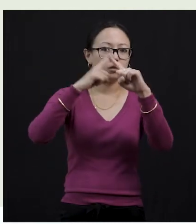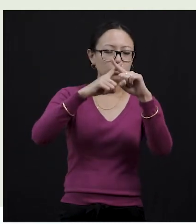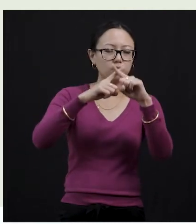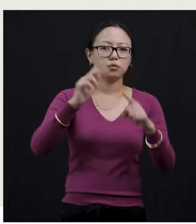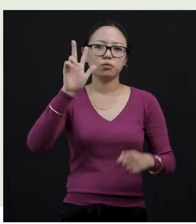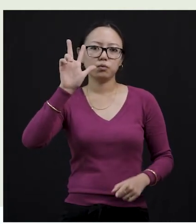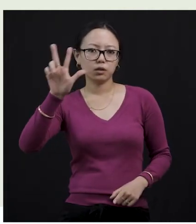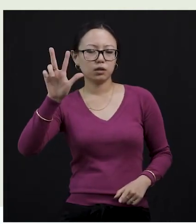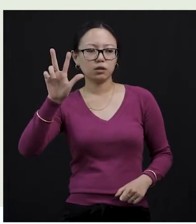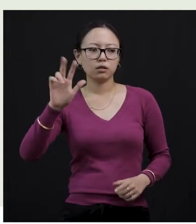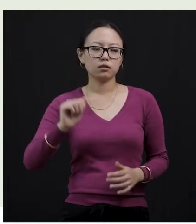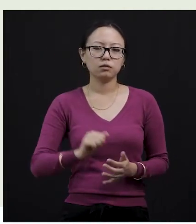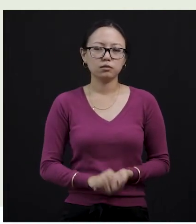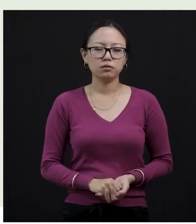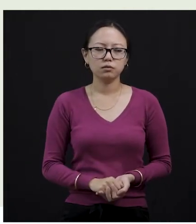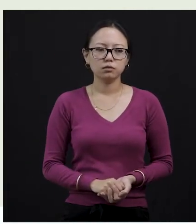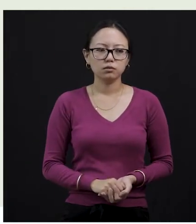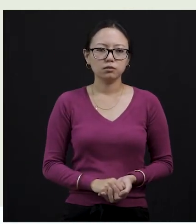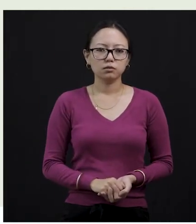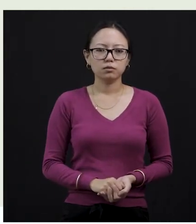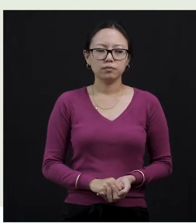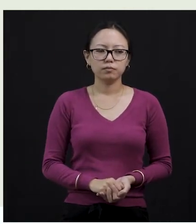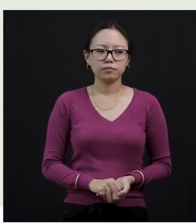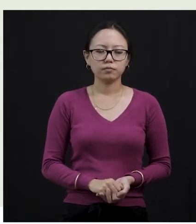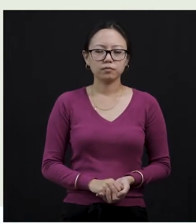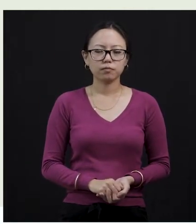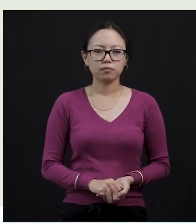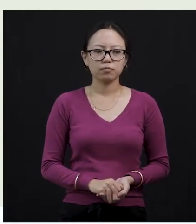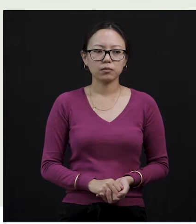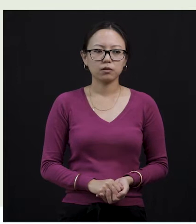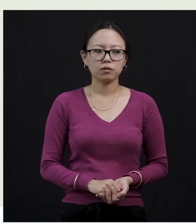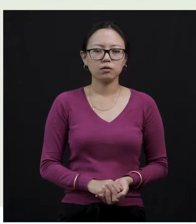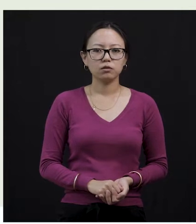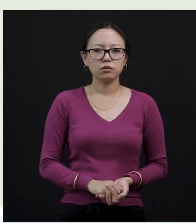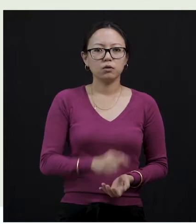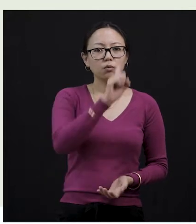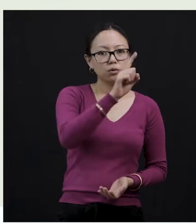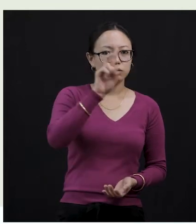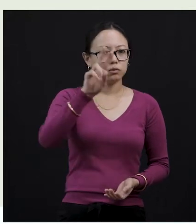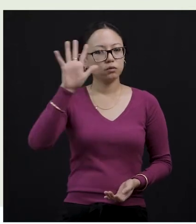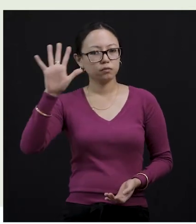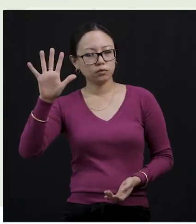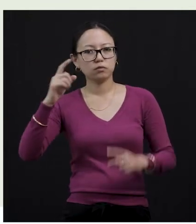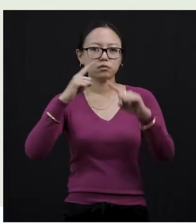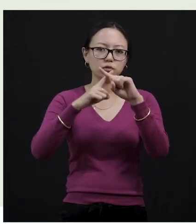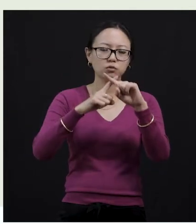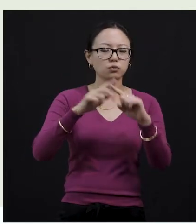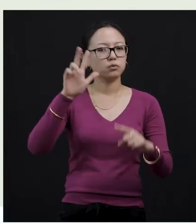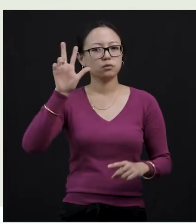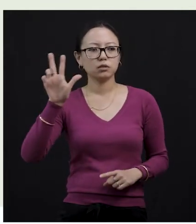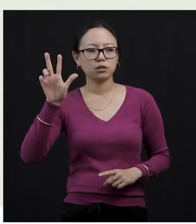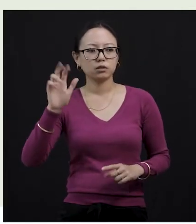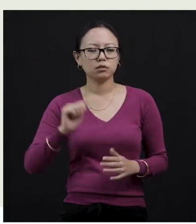right? So now you need to multiply this 8 into 5. So what